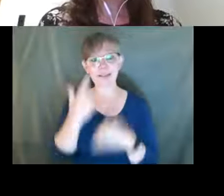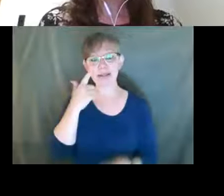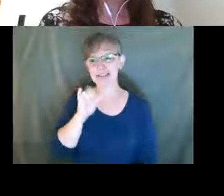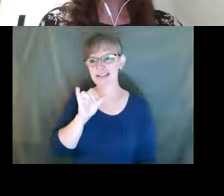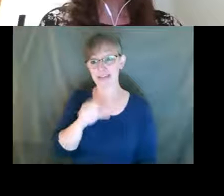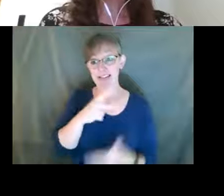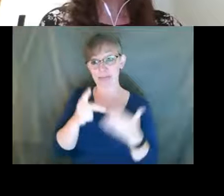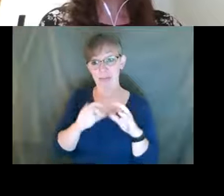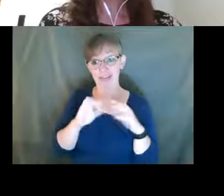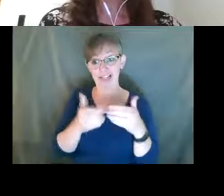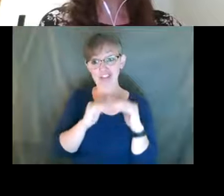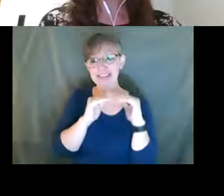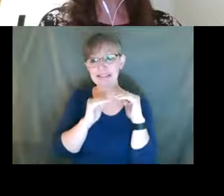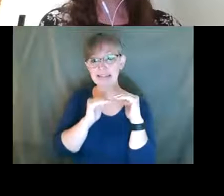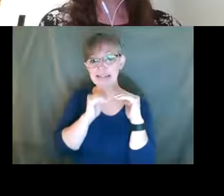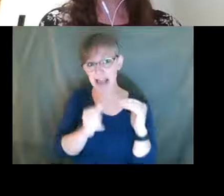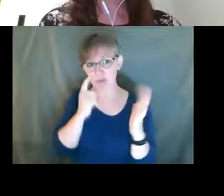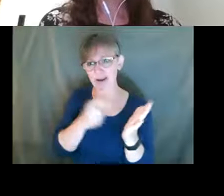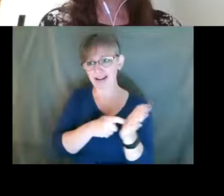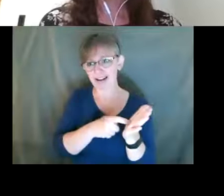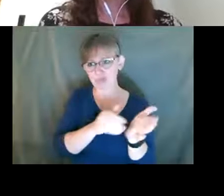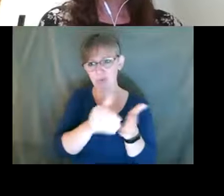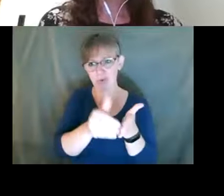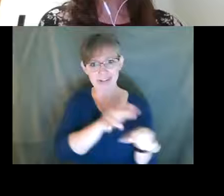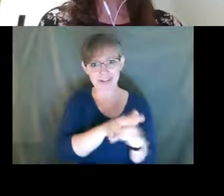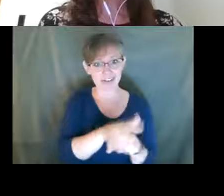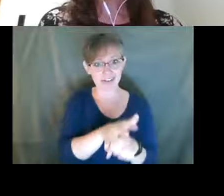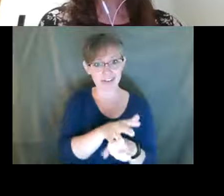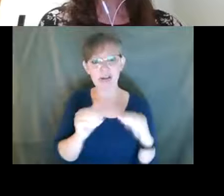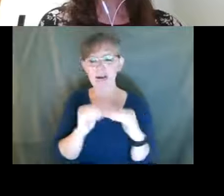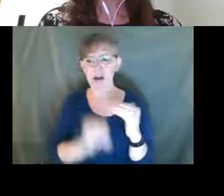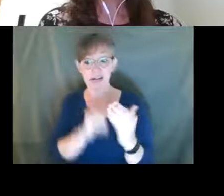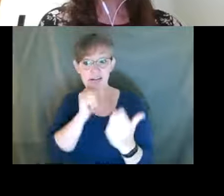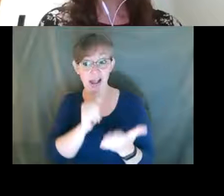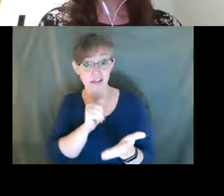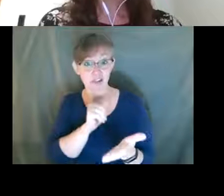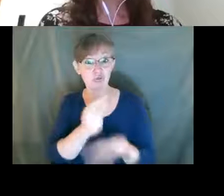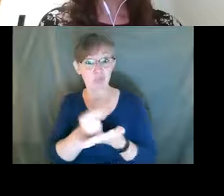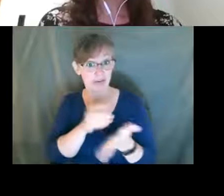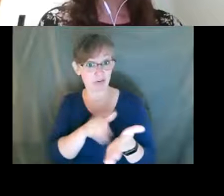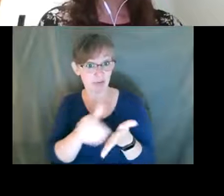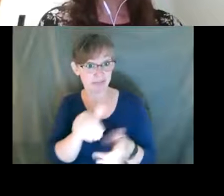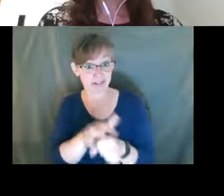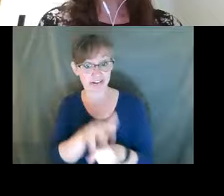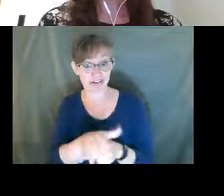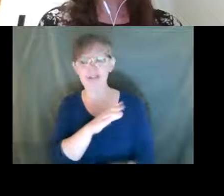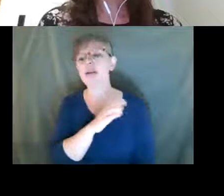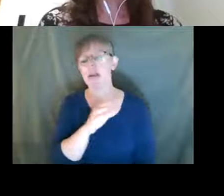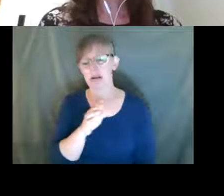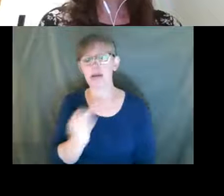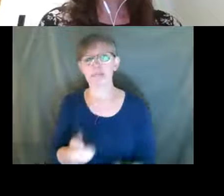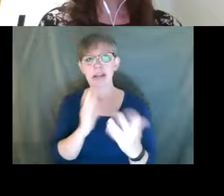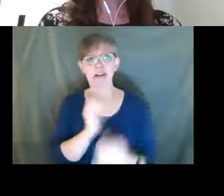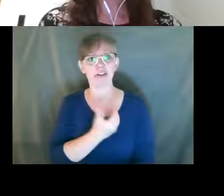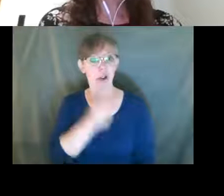under-recognized, underdiagnosed, and undertreated, our aging parents, our grandparents, our friends